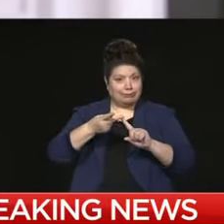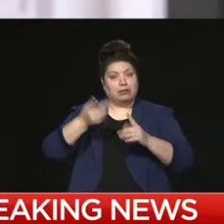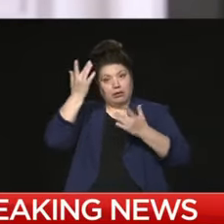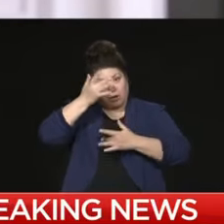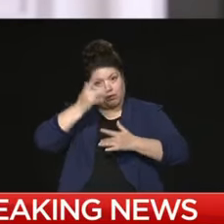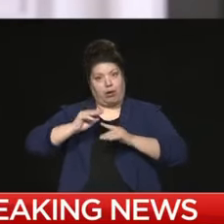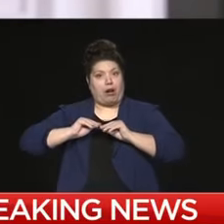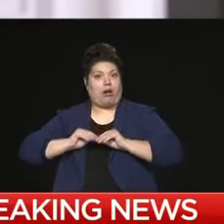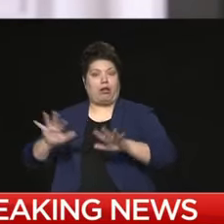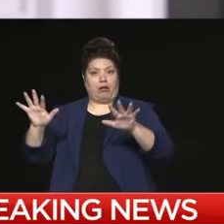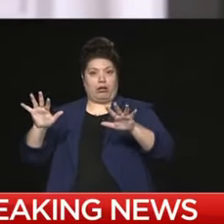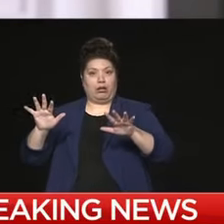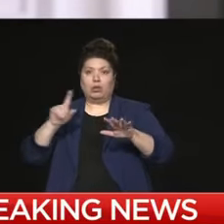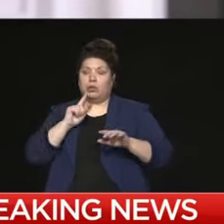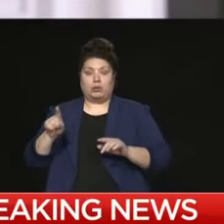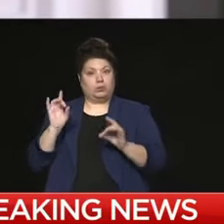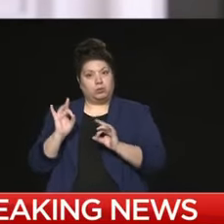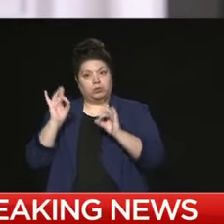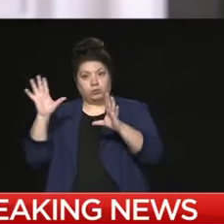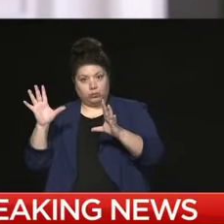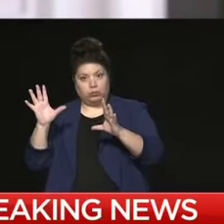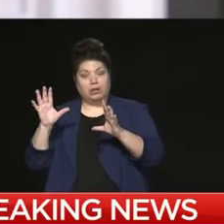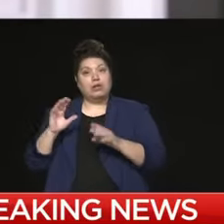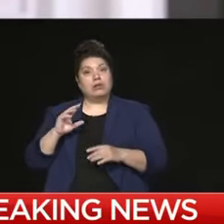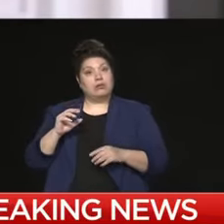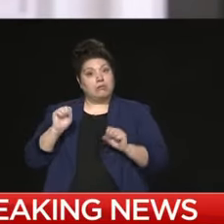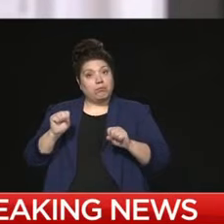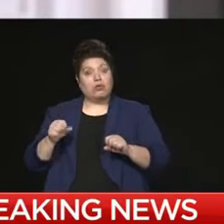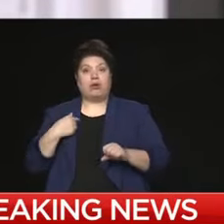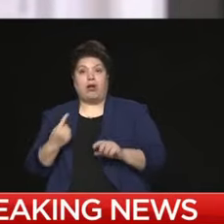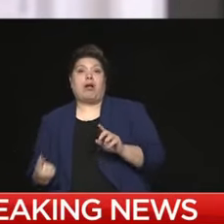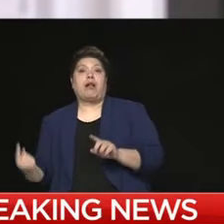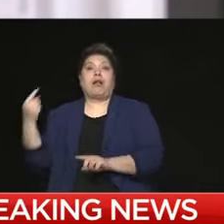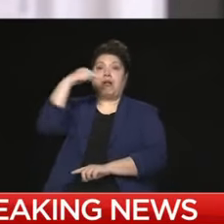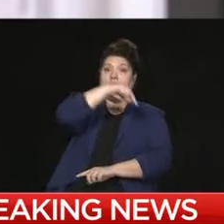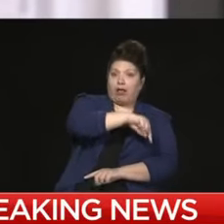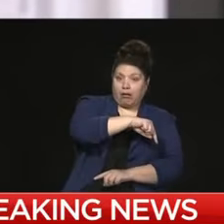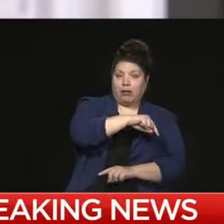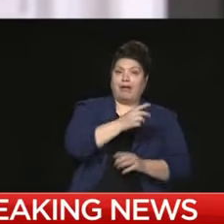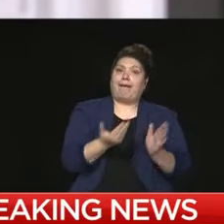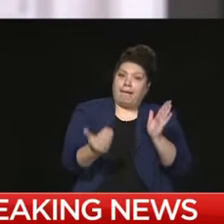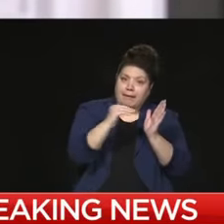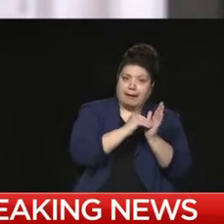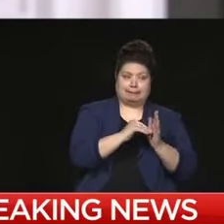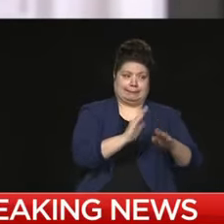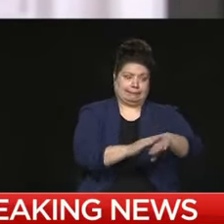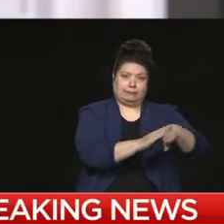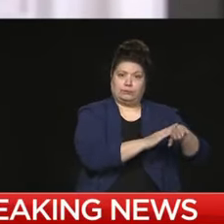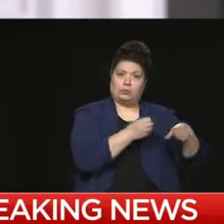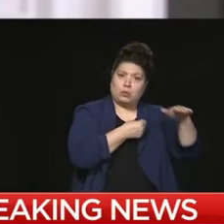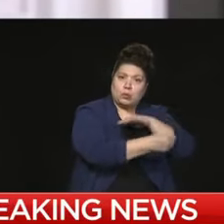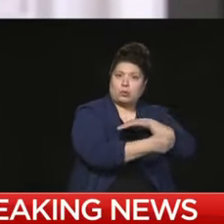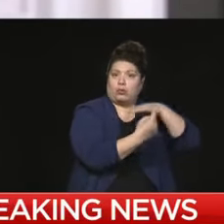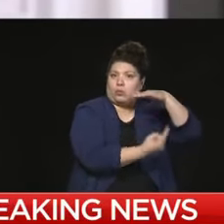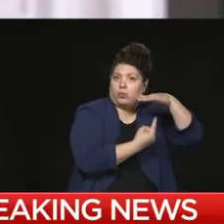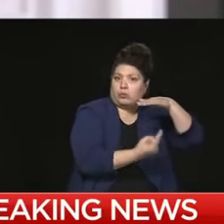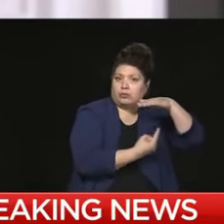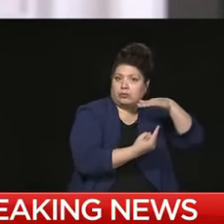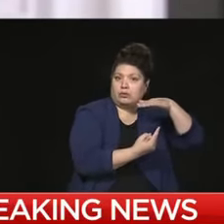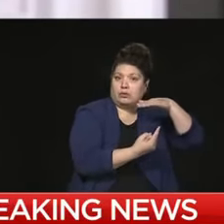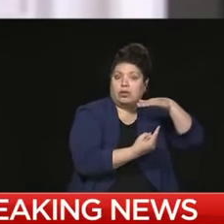as bad as this one, and find ourselves in a situation of having to go back into quarantine the way we are right now,